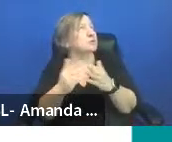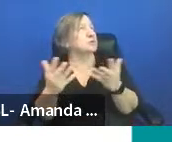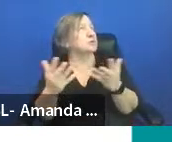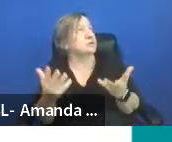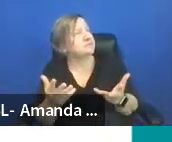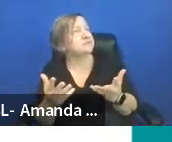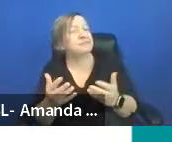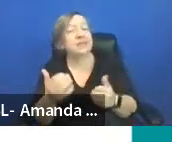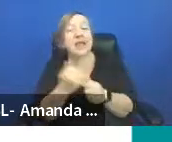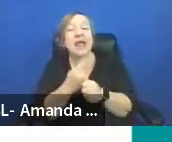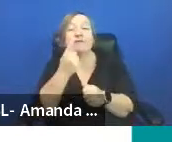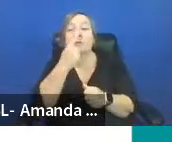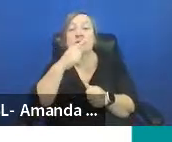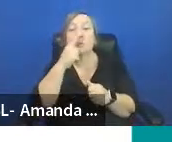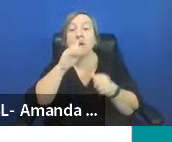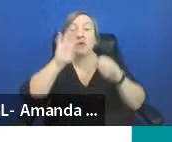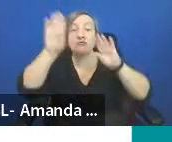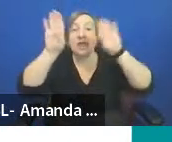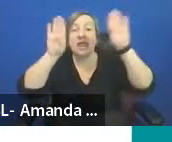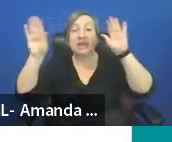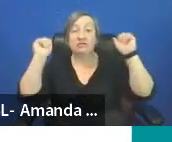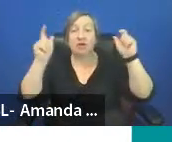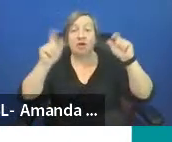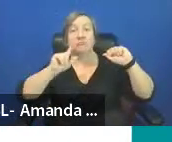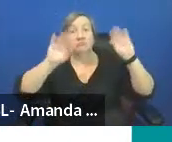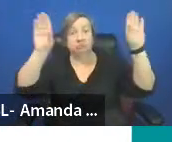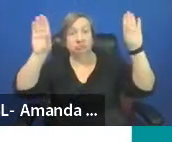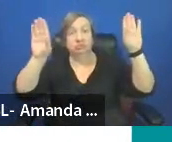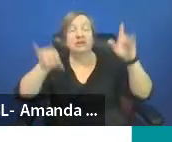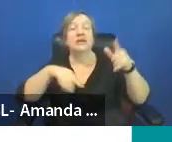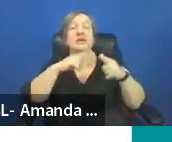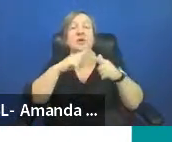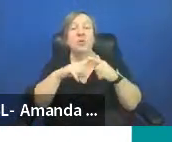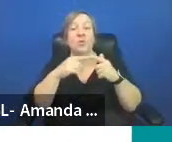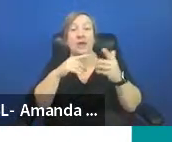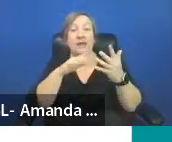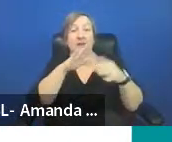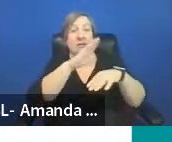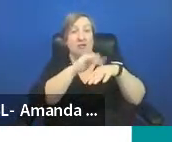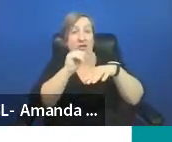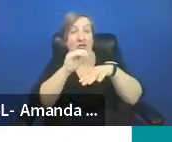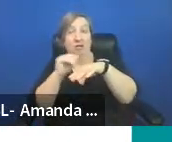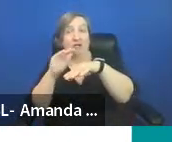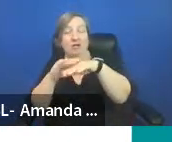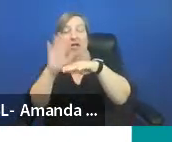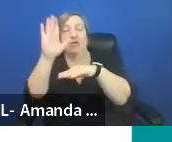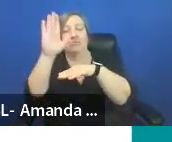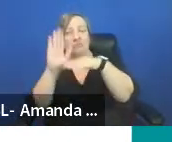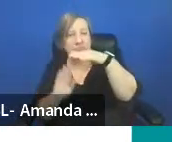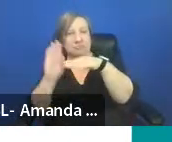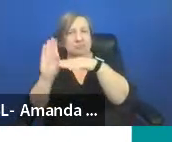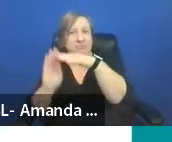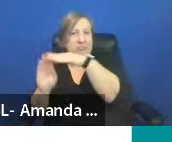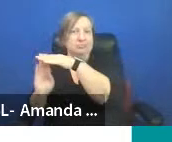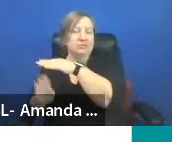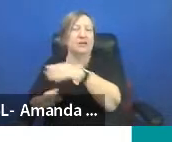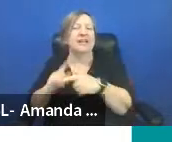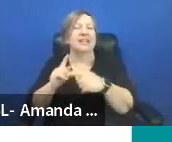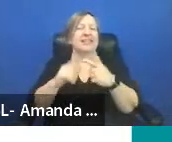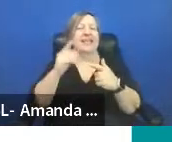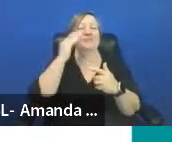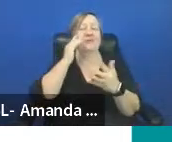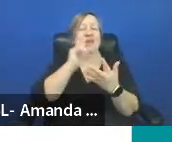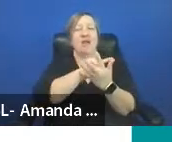everybody can raise their hands, and then as we get a chance to speak, we'll put down our hand, and that way we